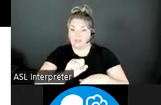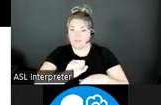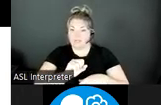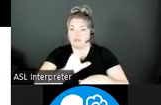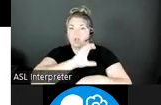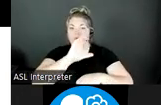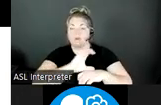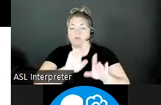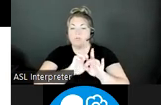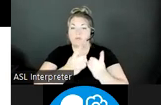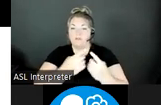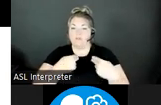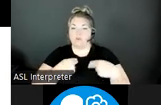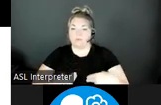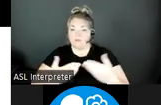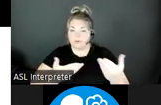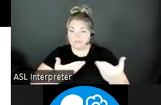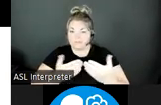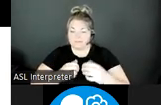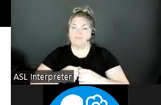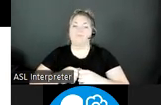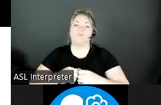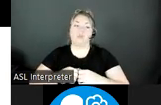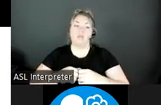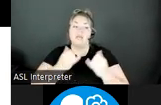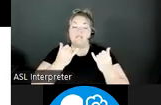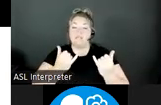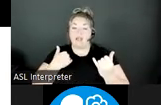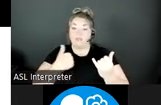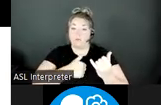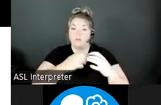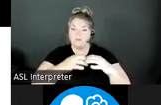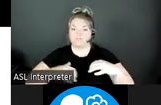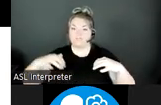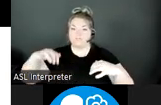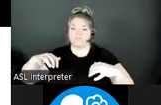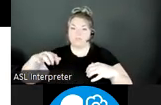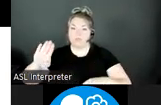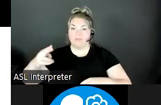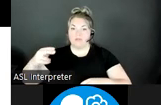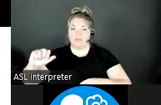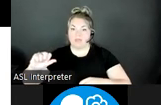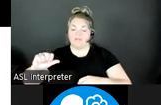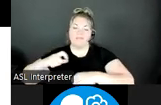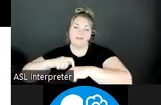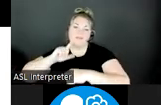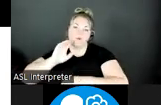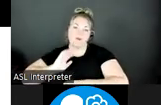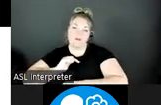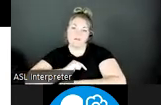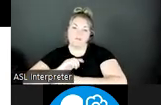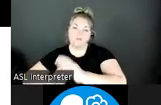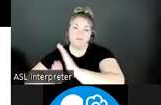Colorado Department of Human Services. Now that we are the BHA, it was time for us to develop our